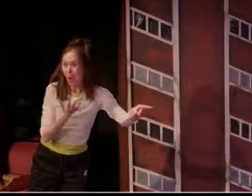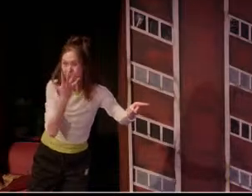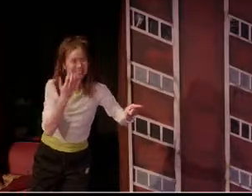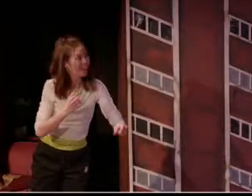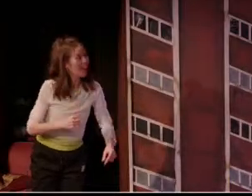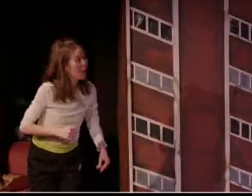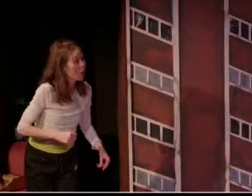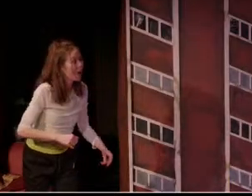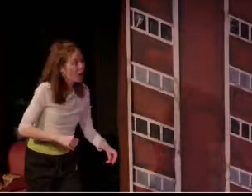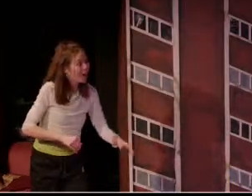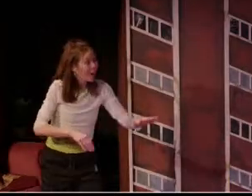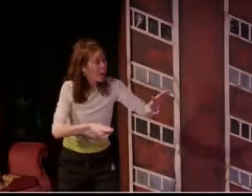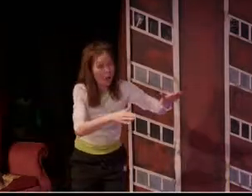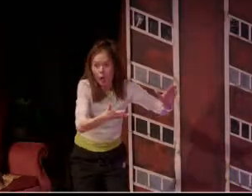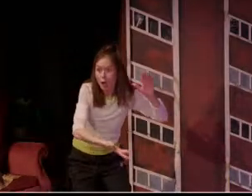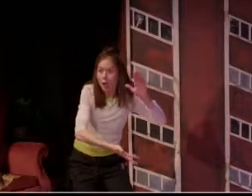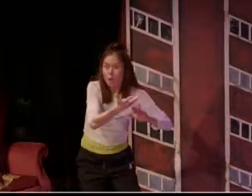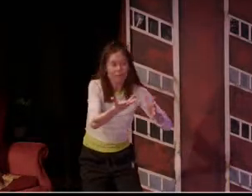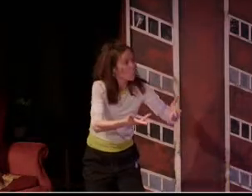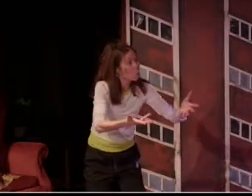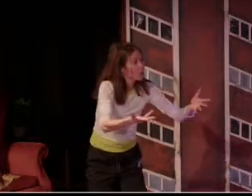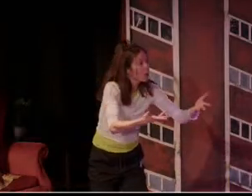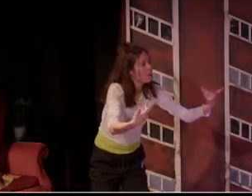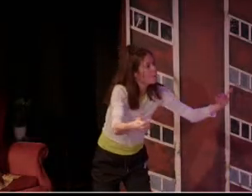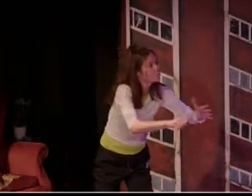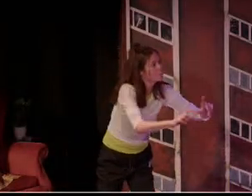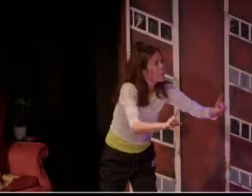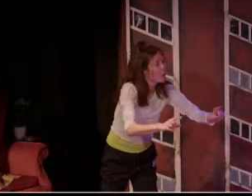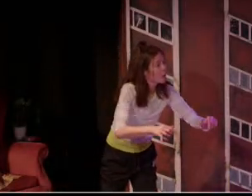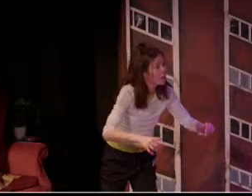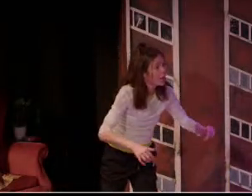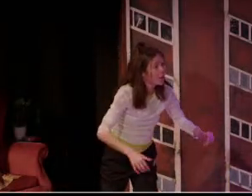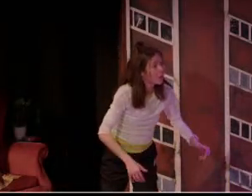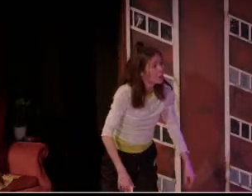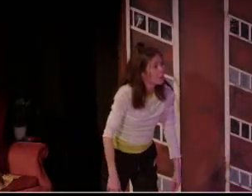Hey, where are you going? What's the matter?